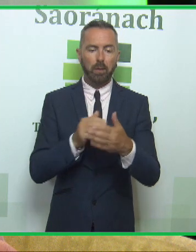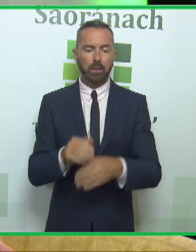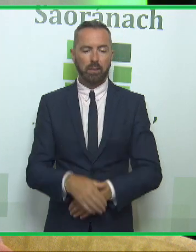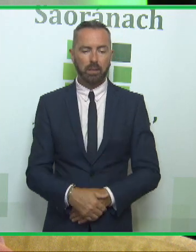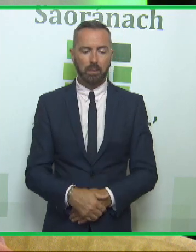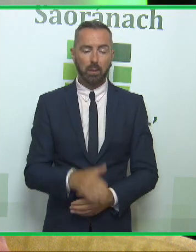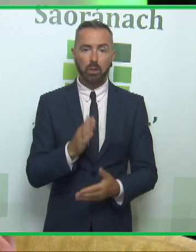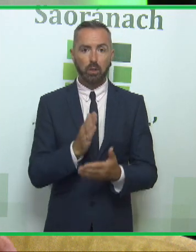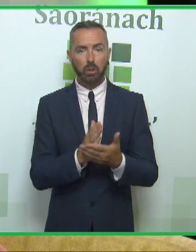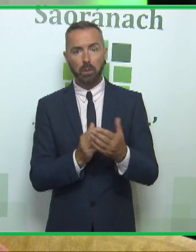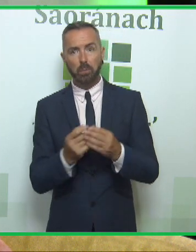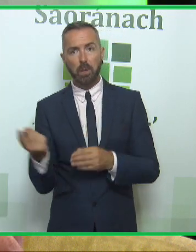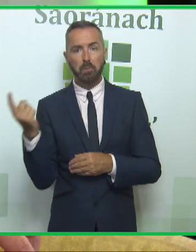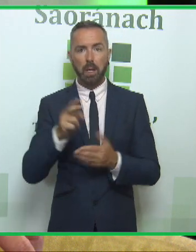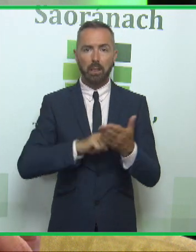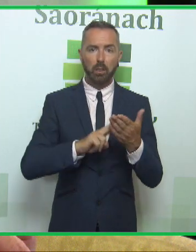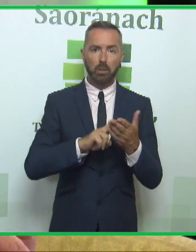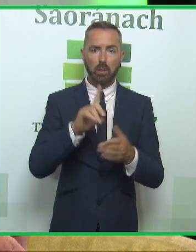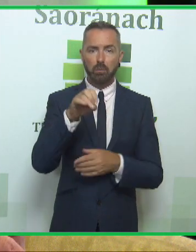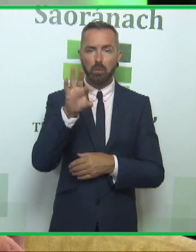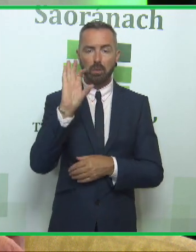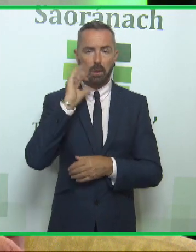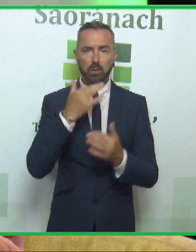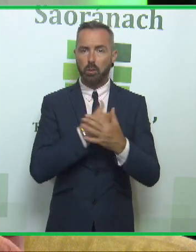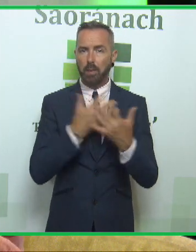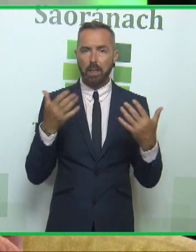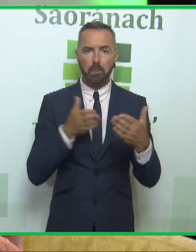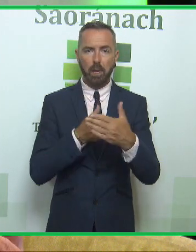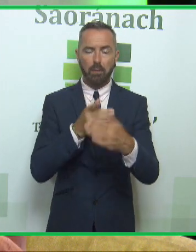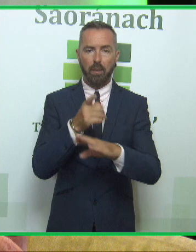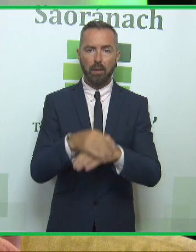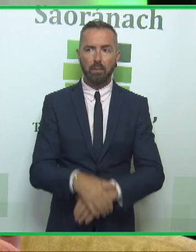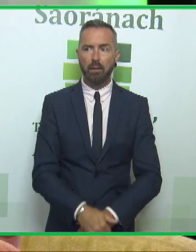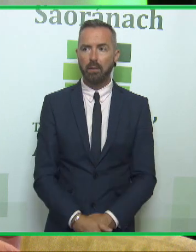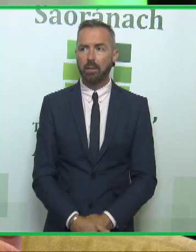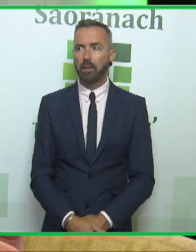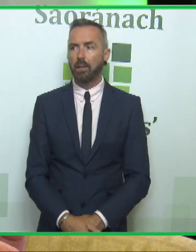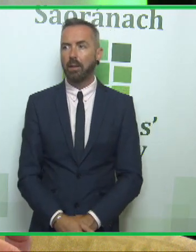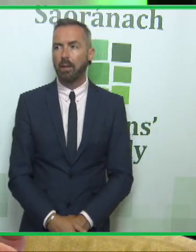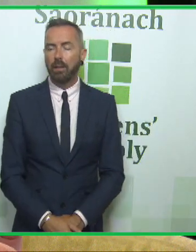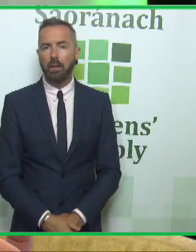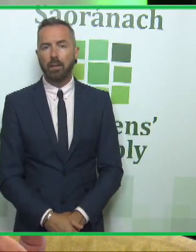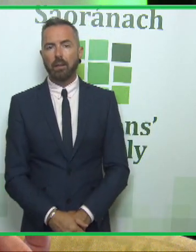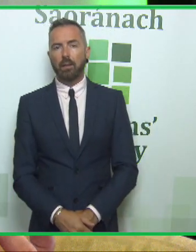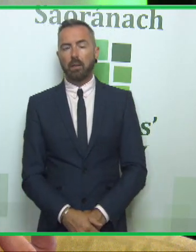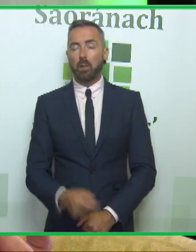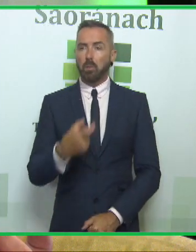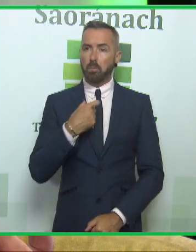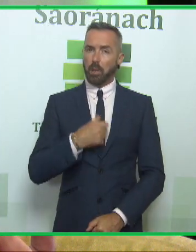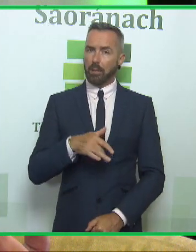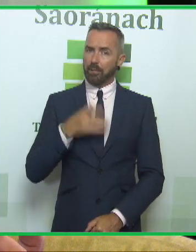went back using because there was too many barriers put up. I don't think that's what I personally